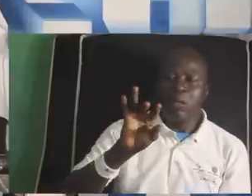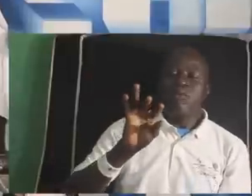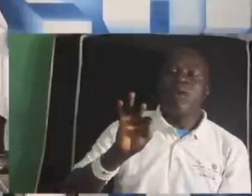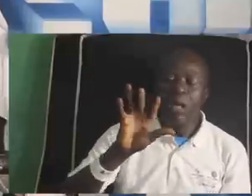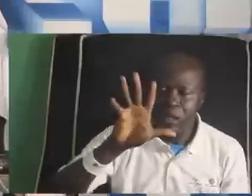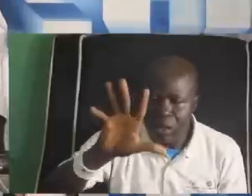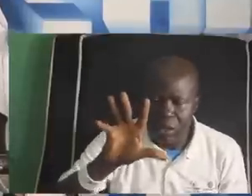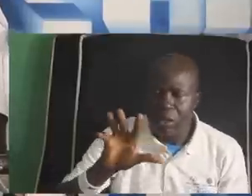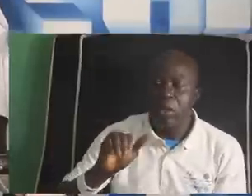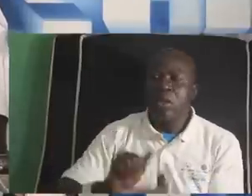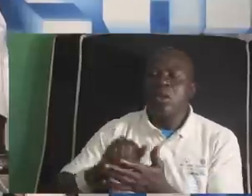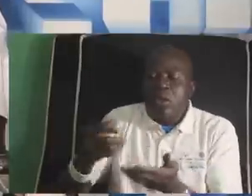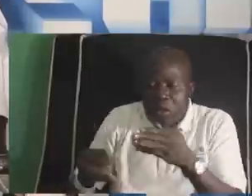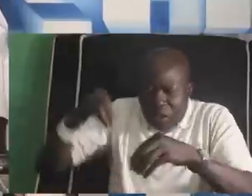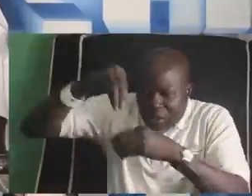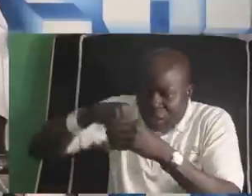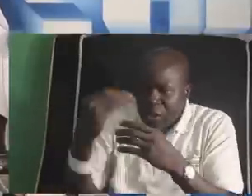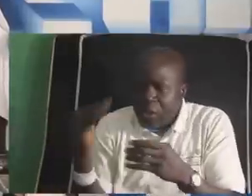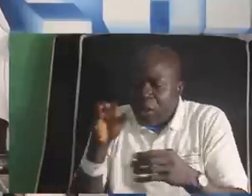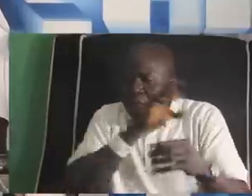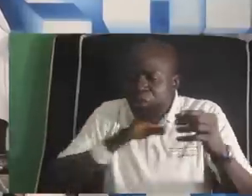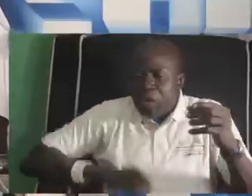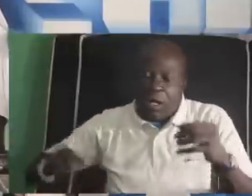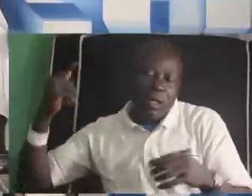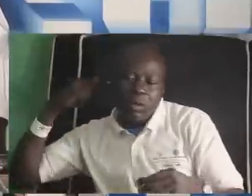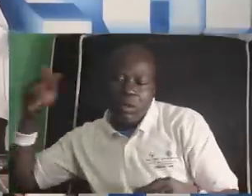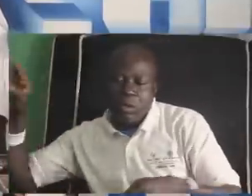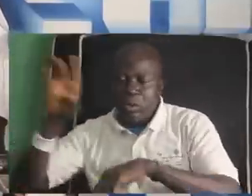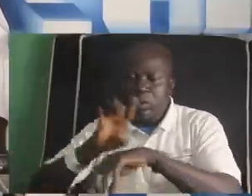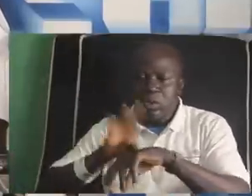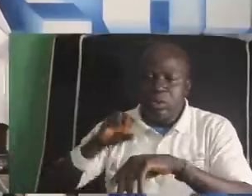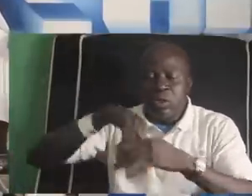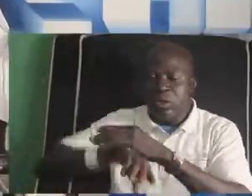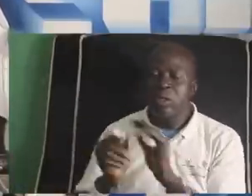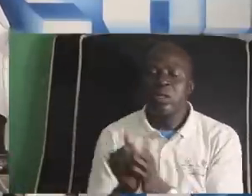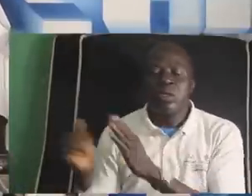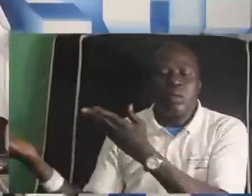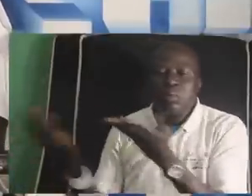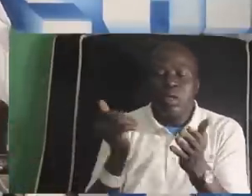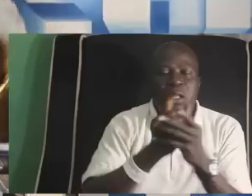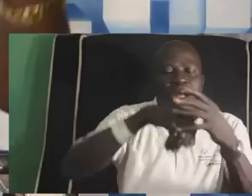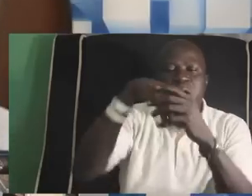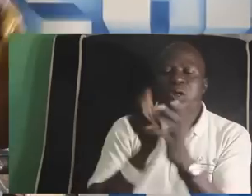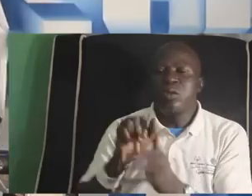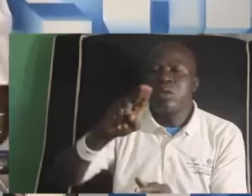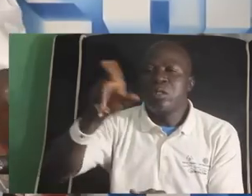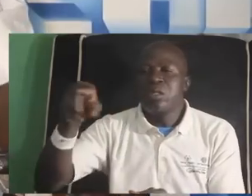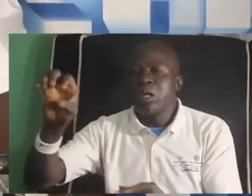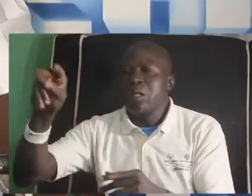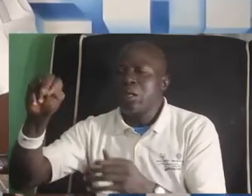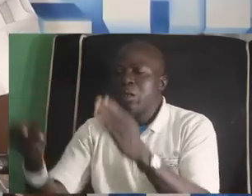101 52 98 950 Seed of Tiberi Church de Magbejade ni Zenith Bank loruko Jesu Omari Anugba. Amen. Ase agogo e